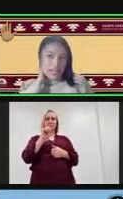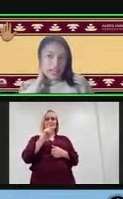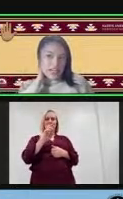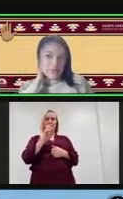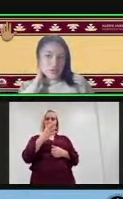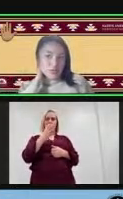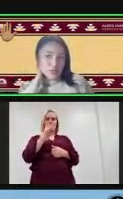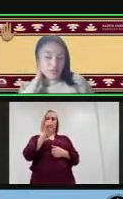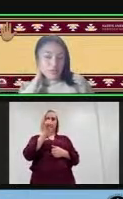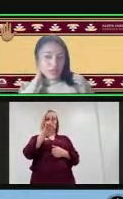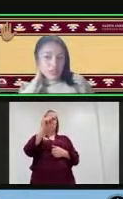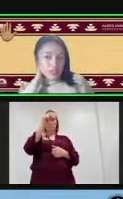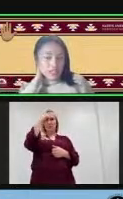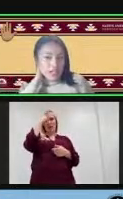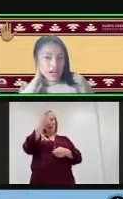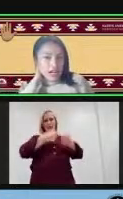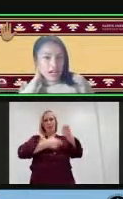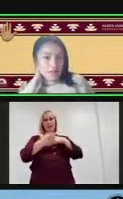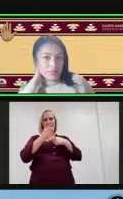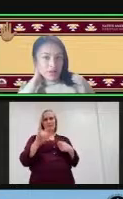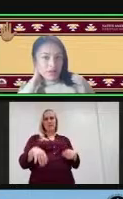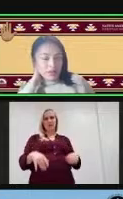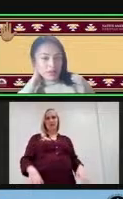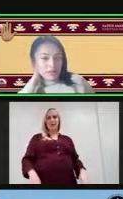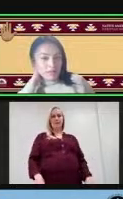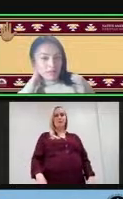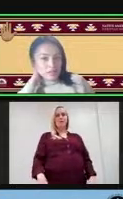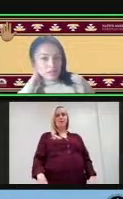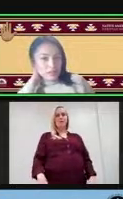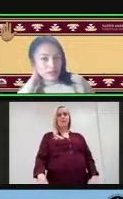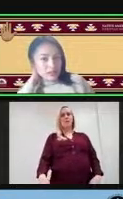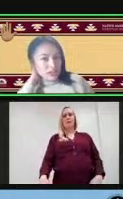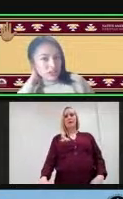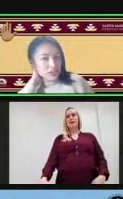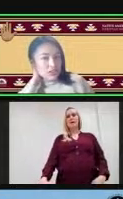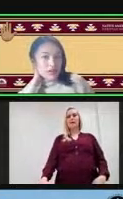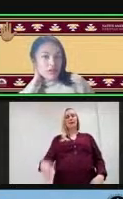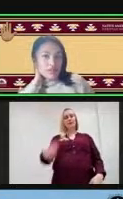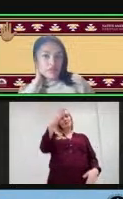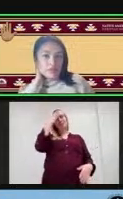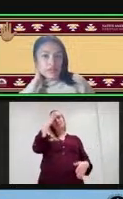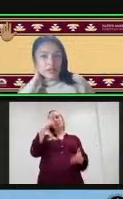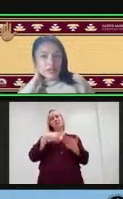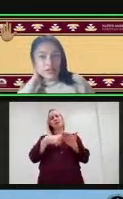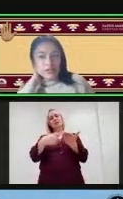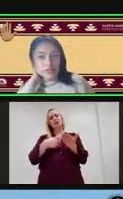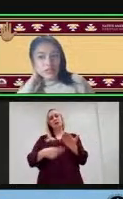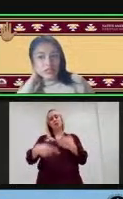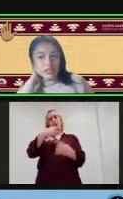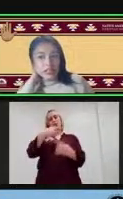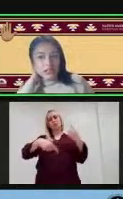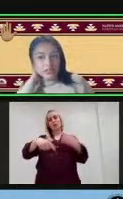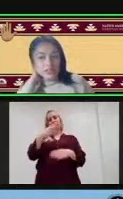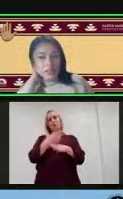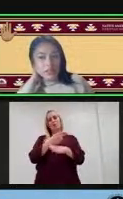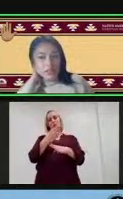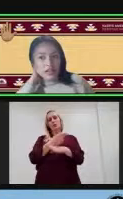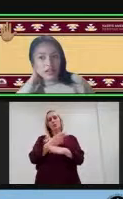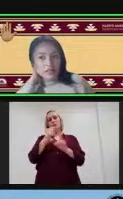replaced that, and I was hoping that we could. I know that there's been discussions around the word use and just kind